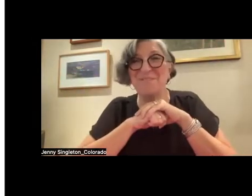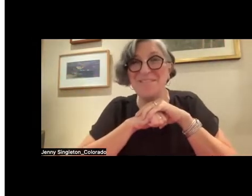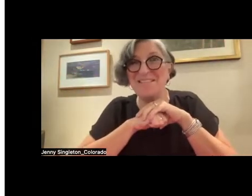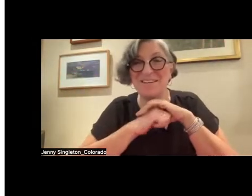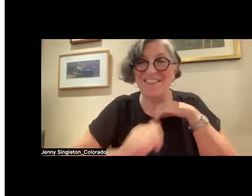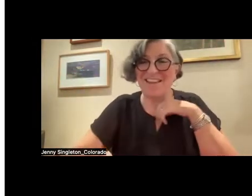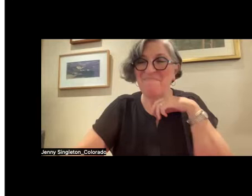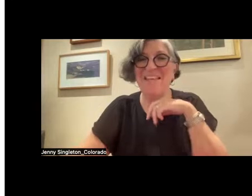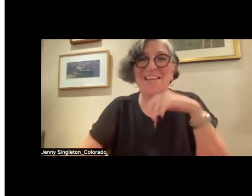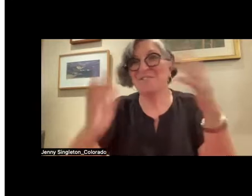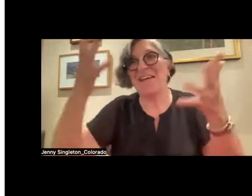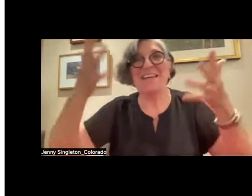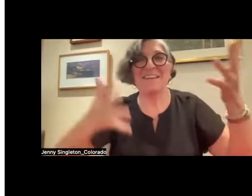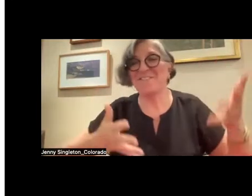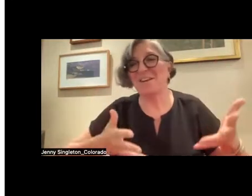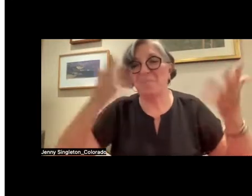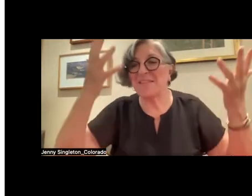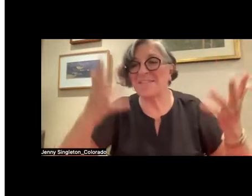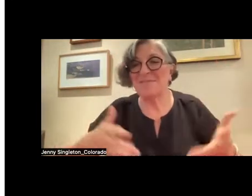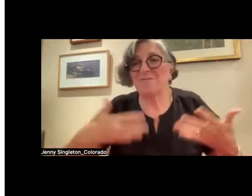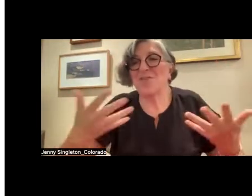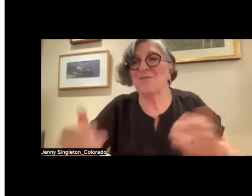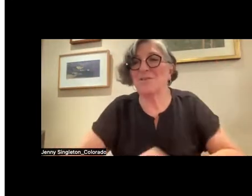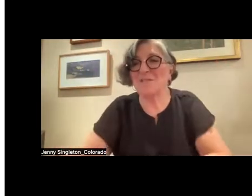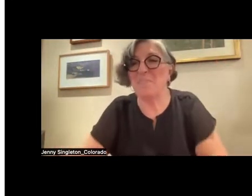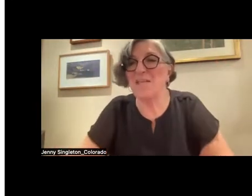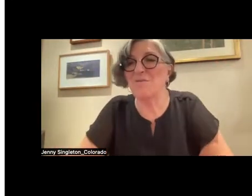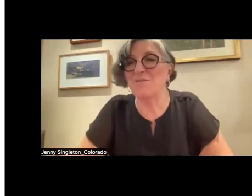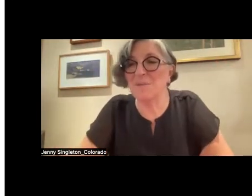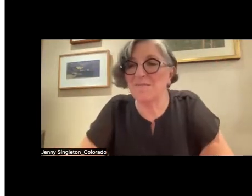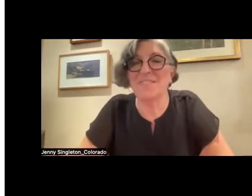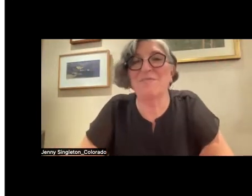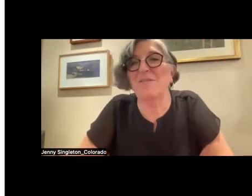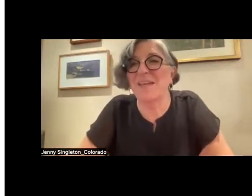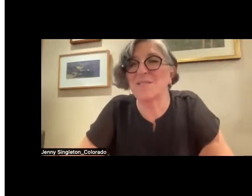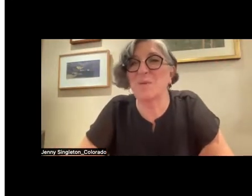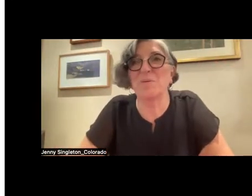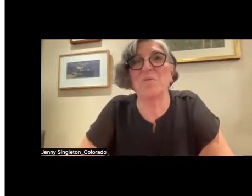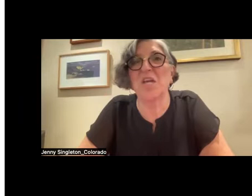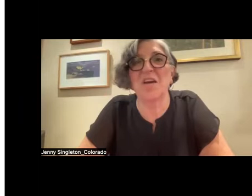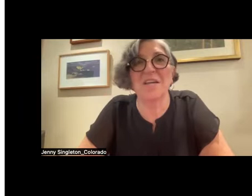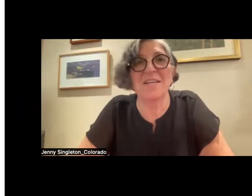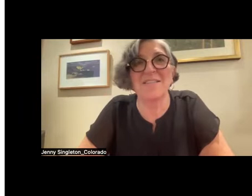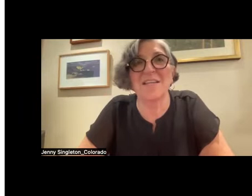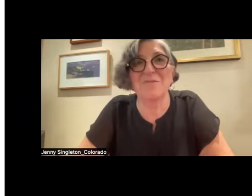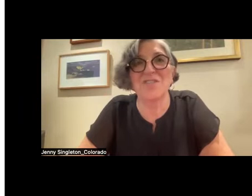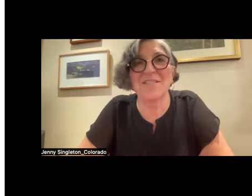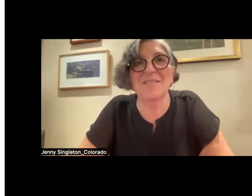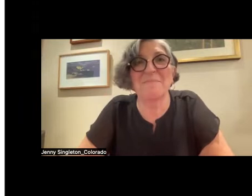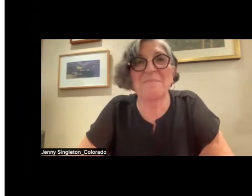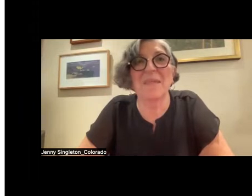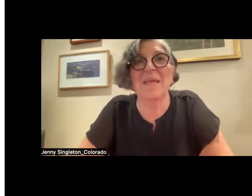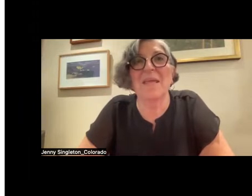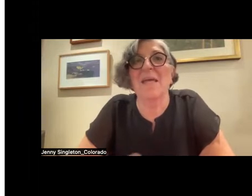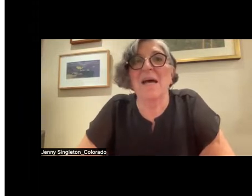are very busy with. So again, I hope that sort of shows you as a menu of so many of the different things people are working on in sign